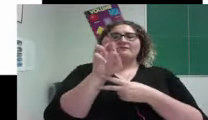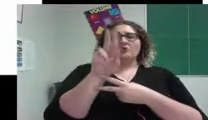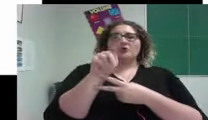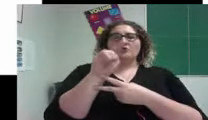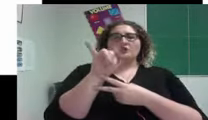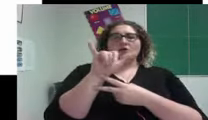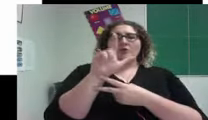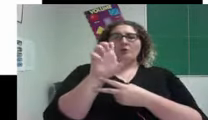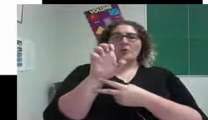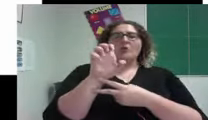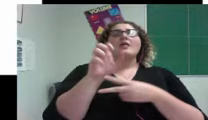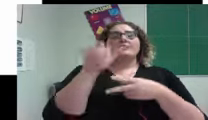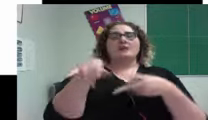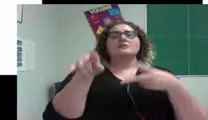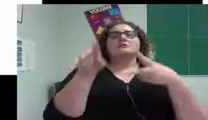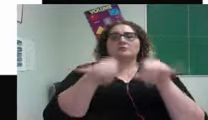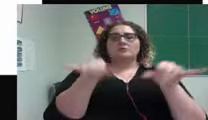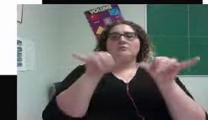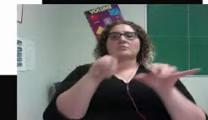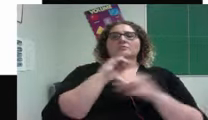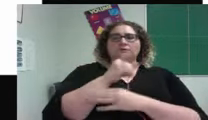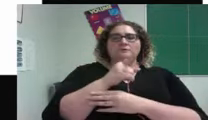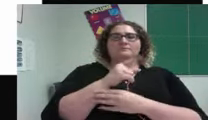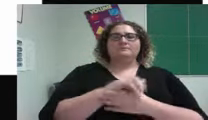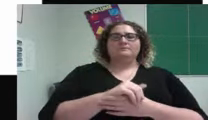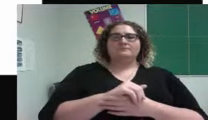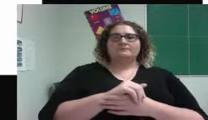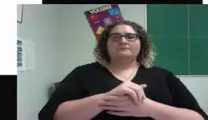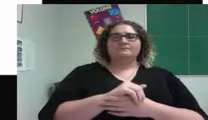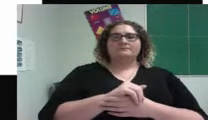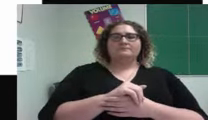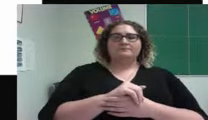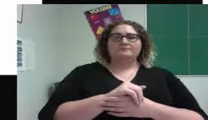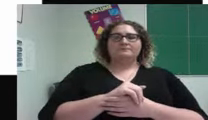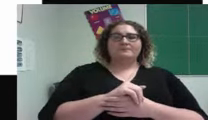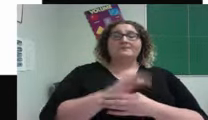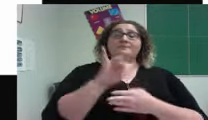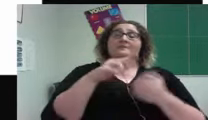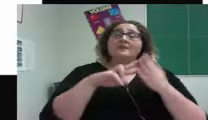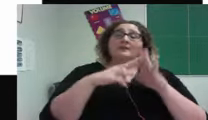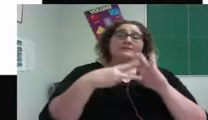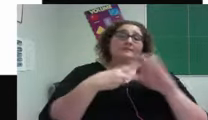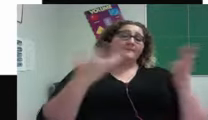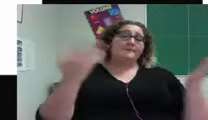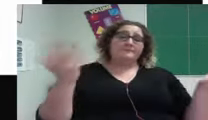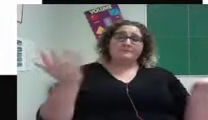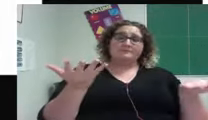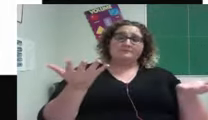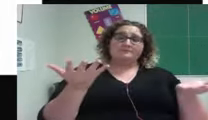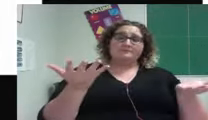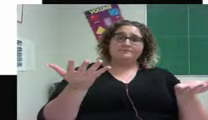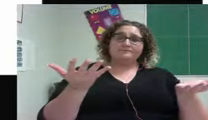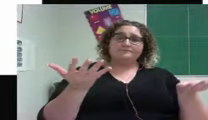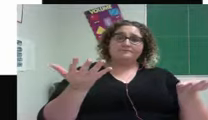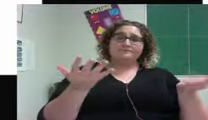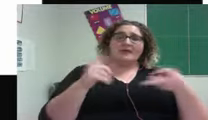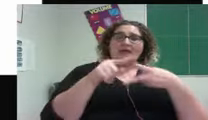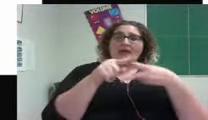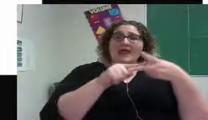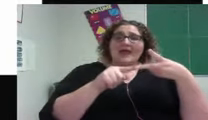That means that angle 2 is congruent to angle 4, and angle 1 is congruent to angle